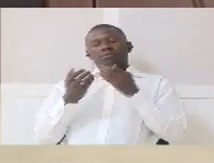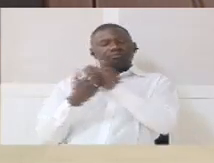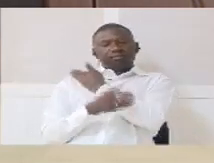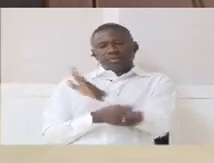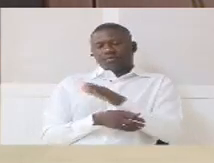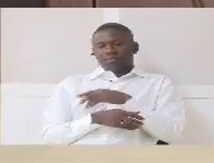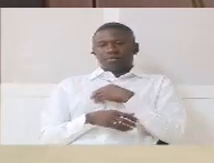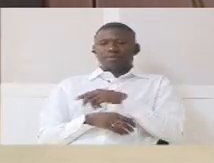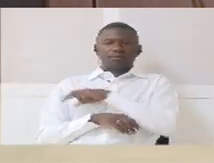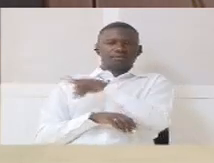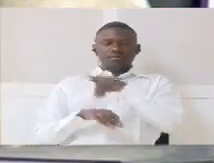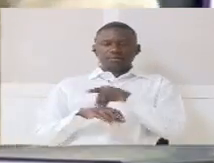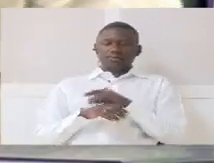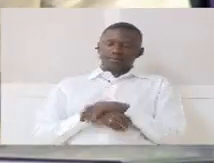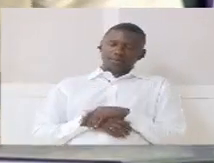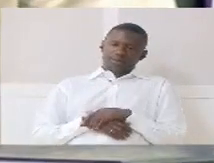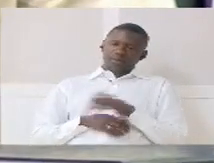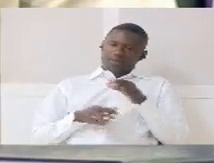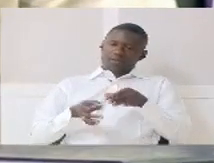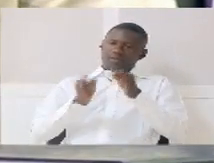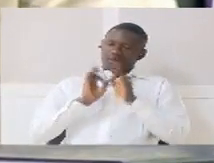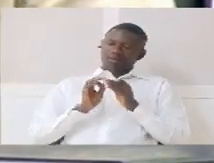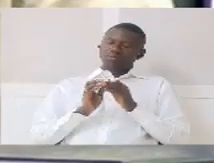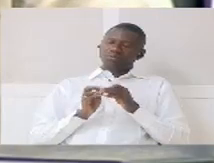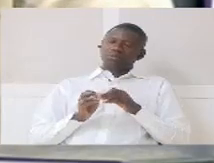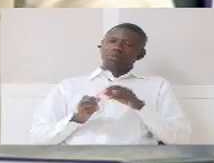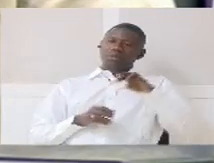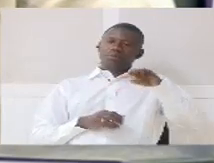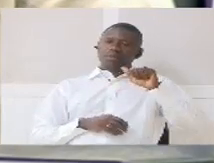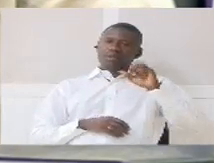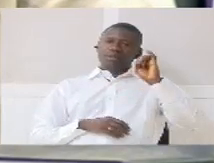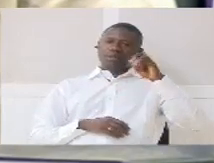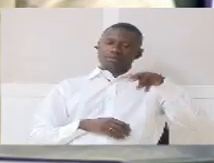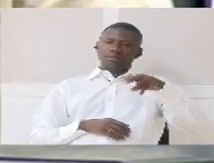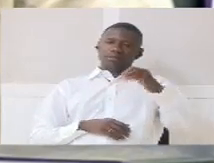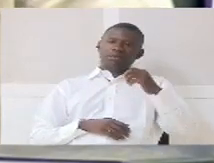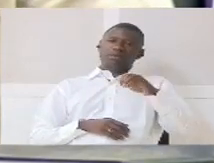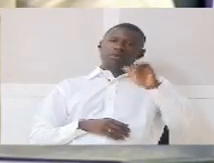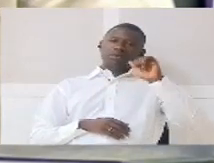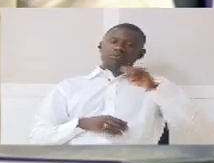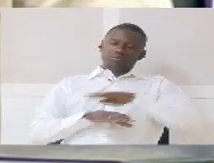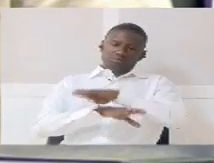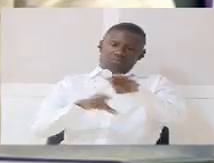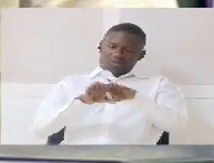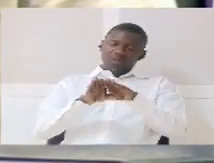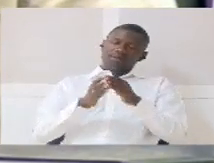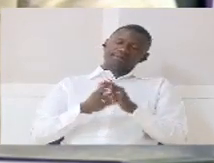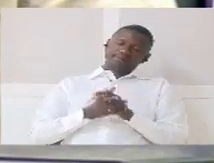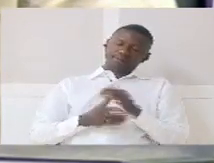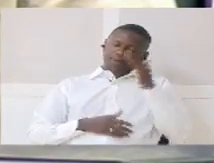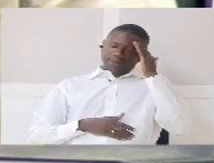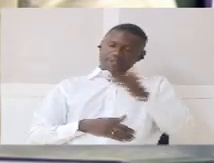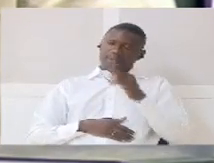remand wing. They take me to main yard. They took him to the main yard. I was there. He was there. Thank God. Thanks to